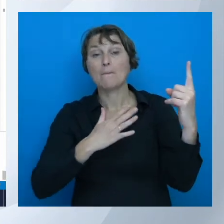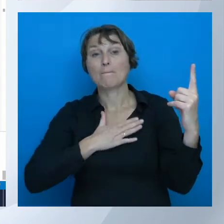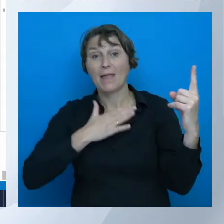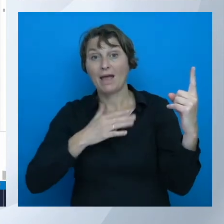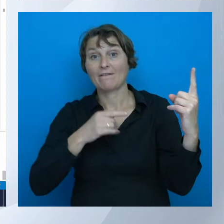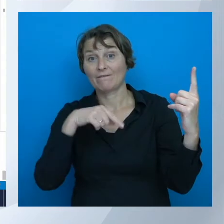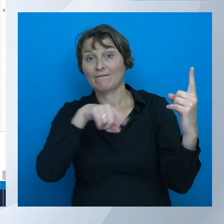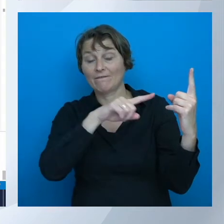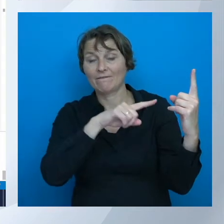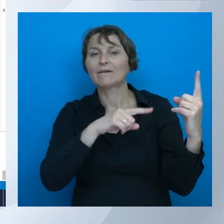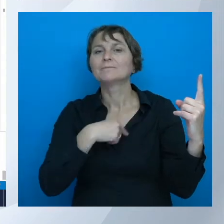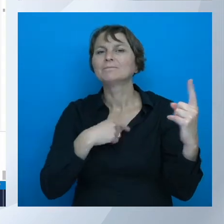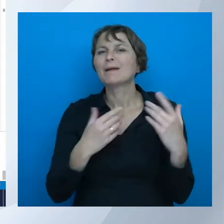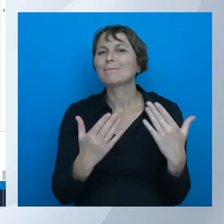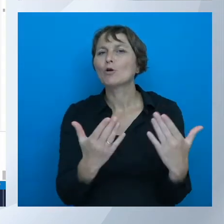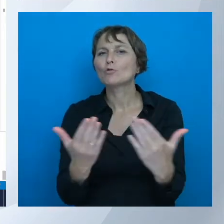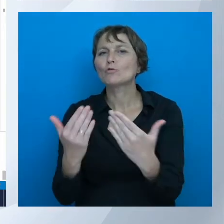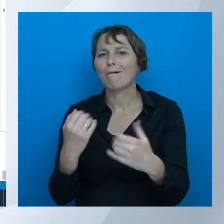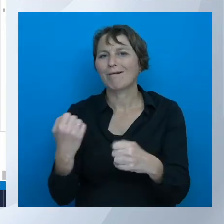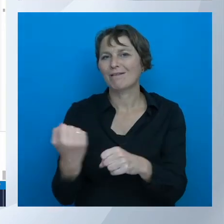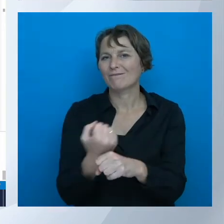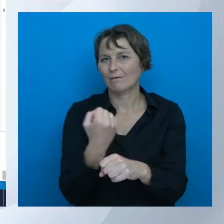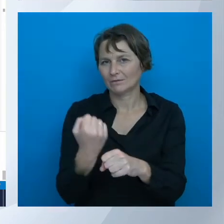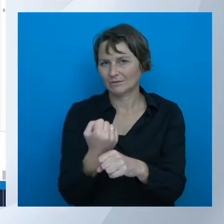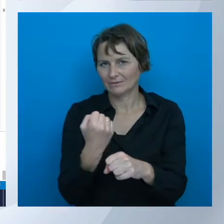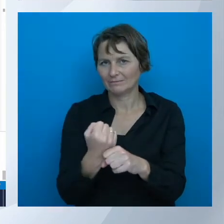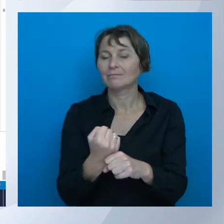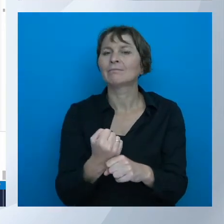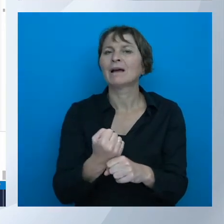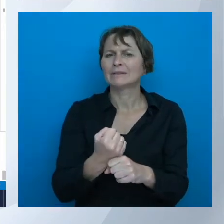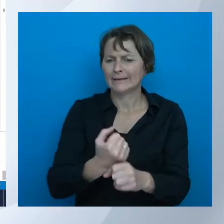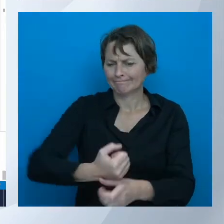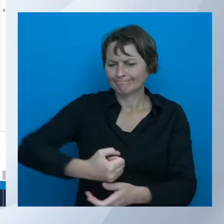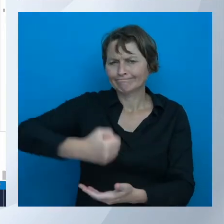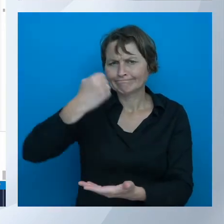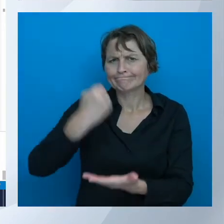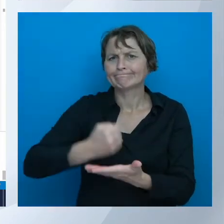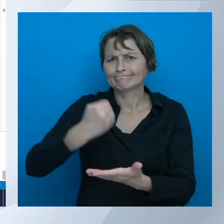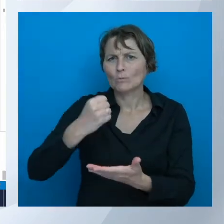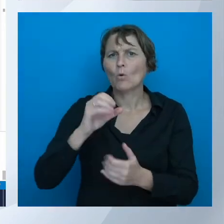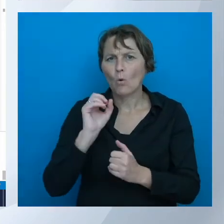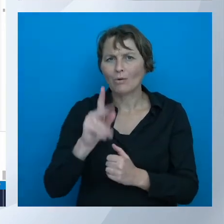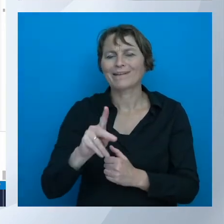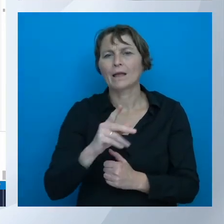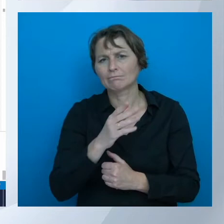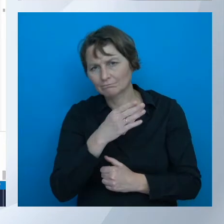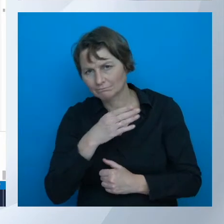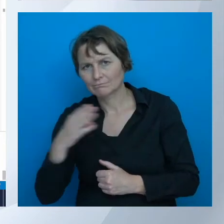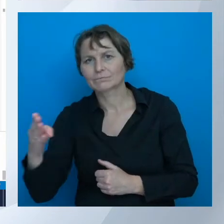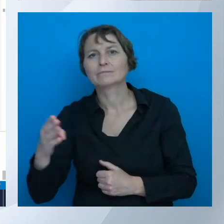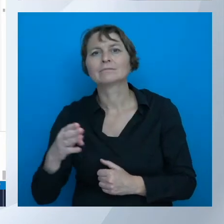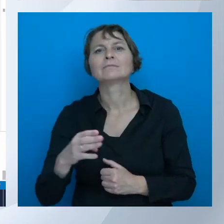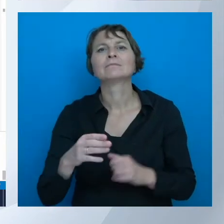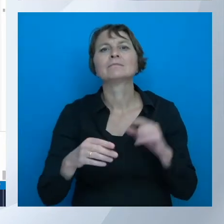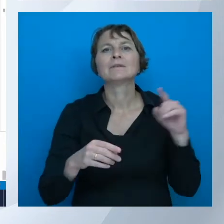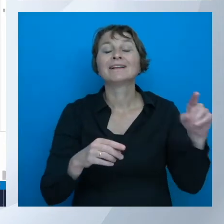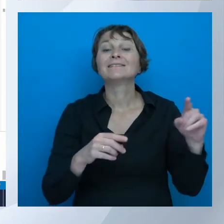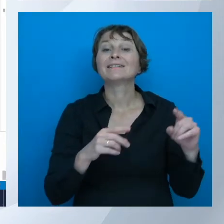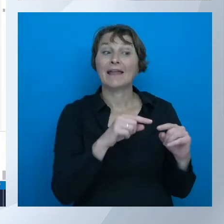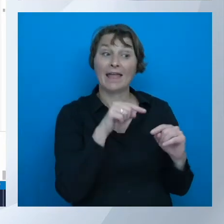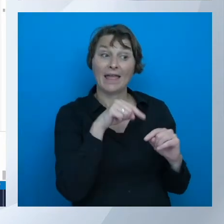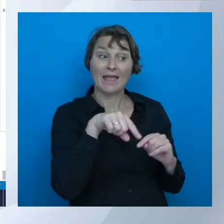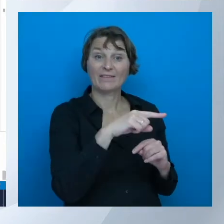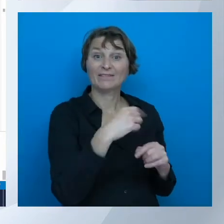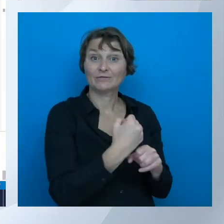call an Azure function and you want to authenticate against that Azure function. By default, if you want to authenticate against an Azure function, you can